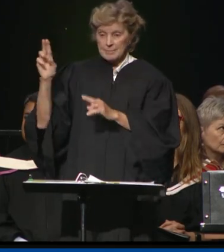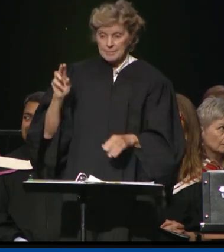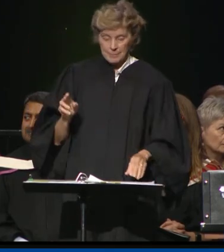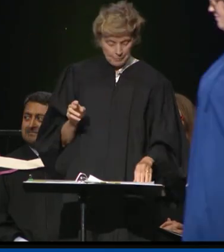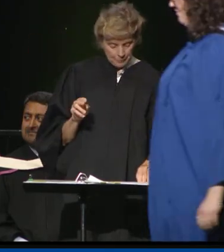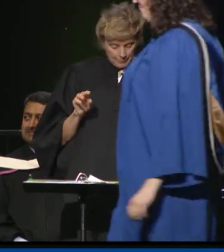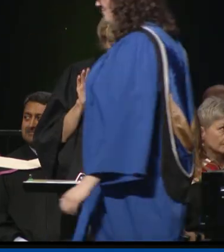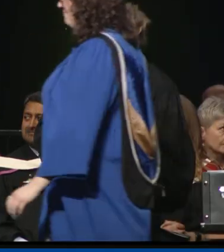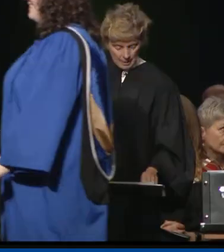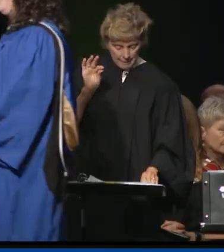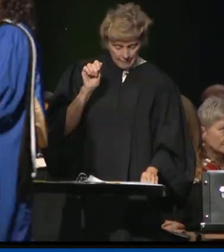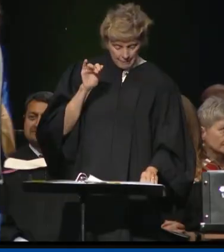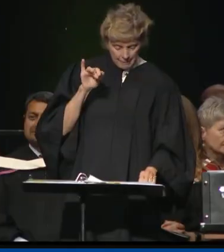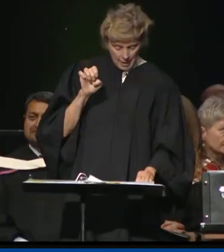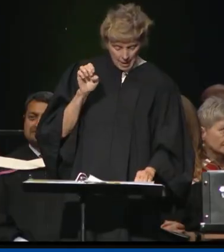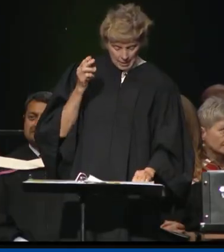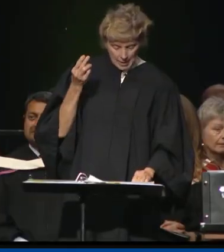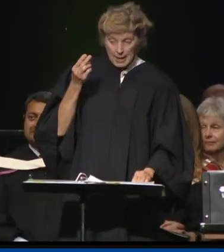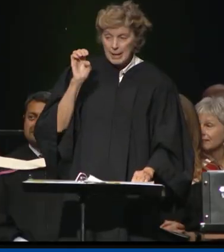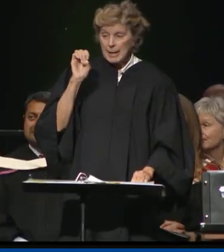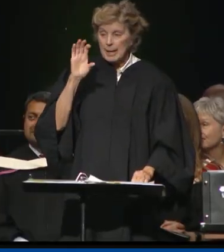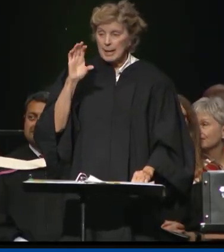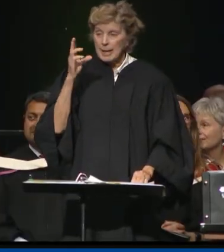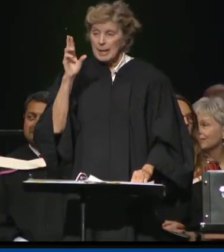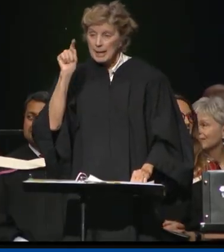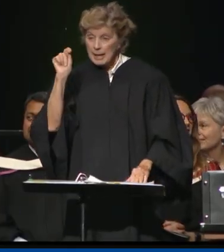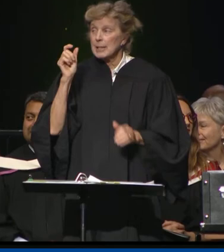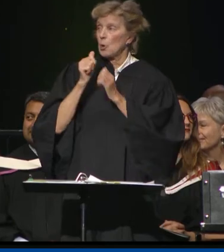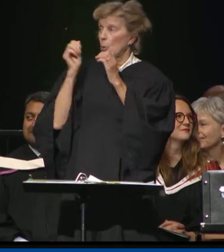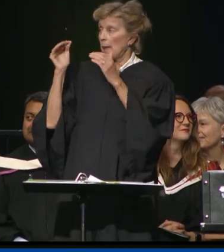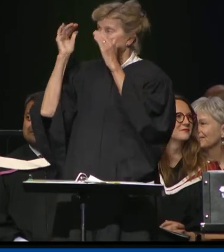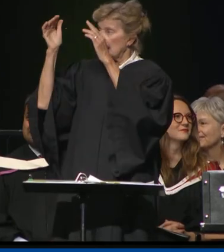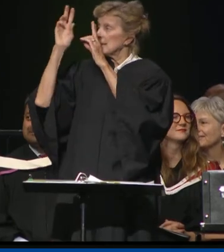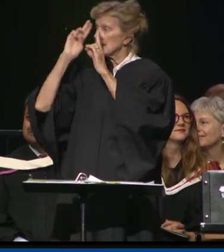Faye Heat, with distinction.